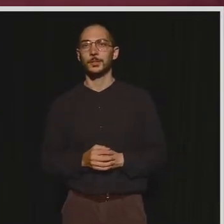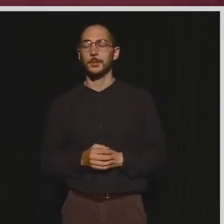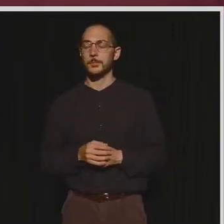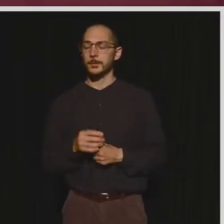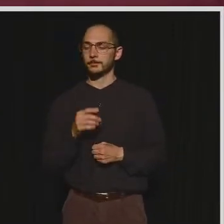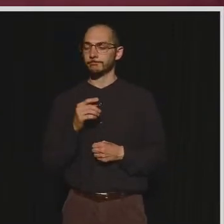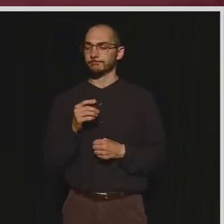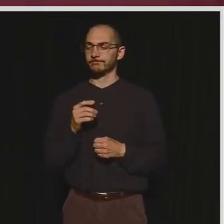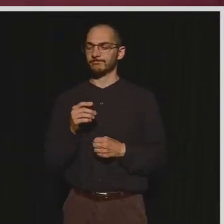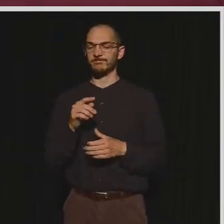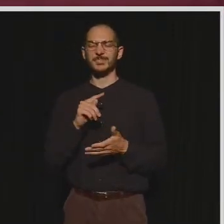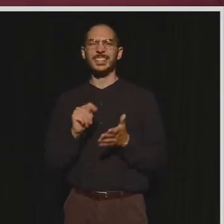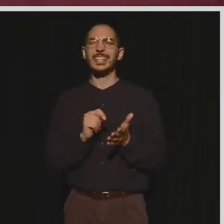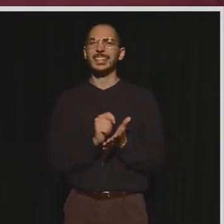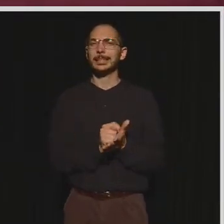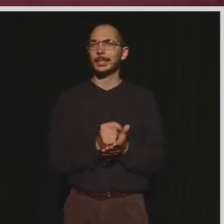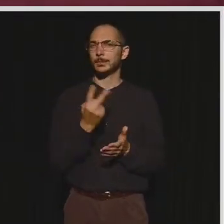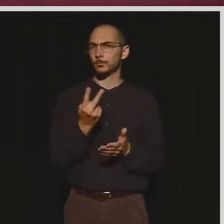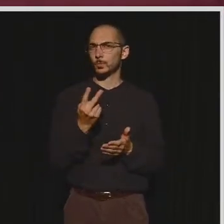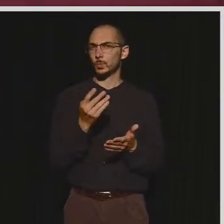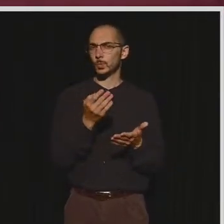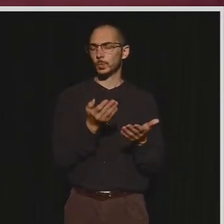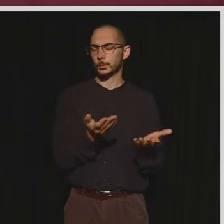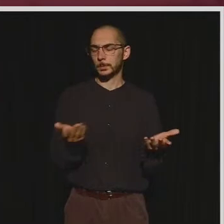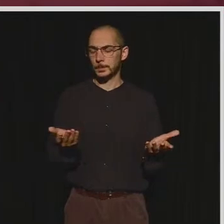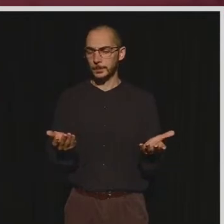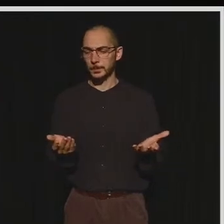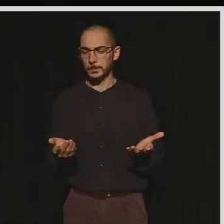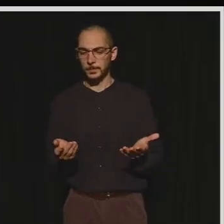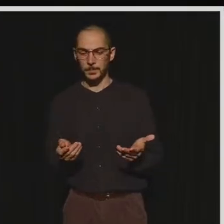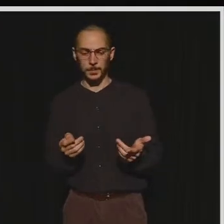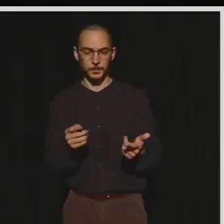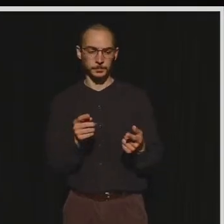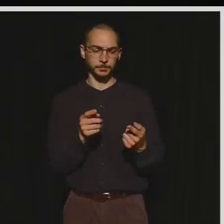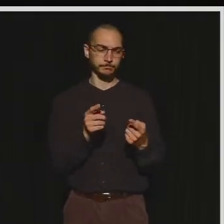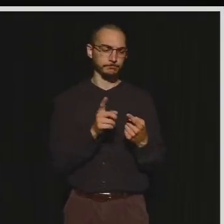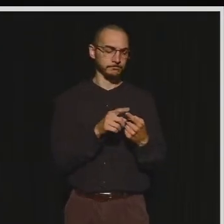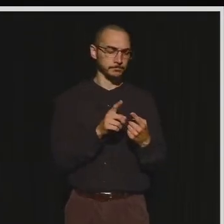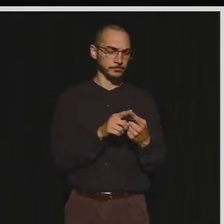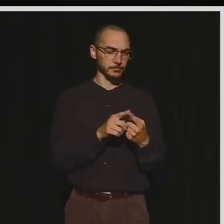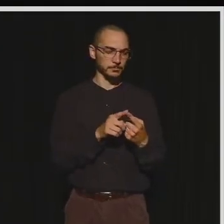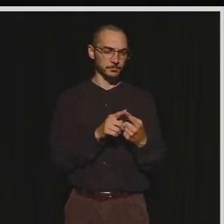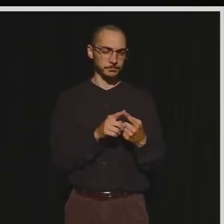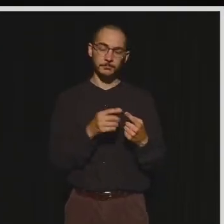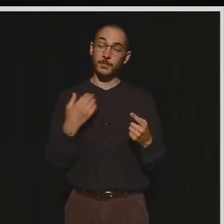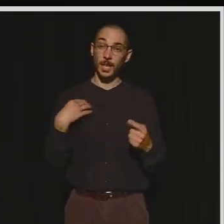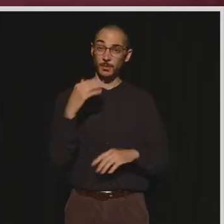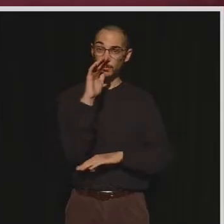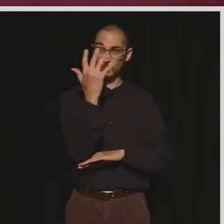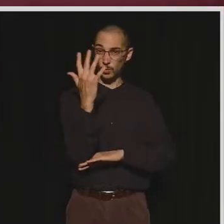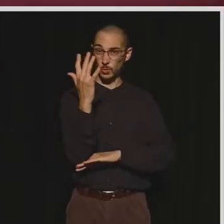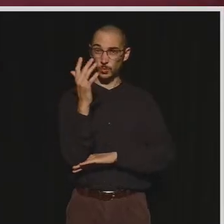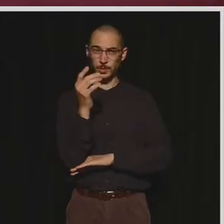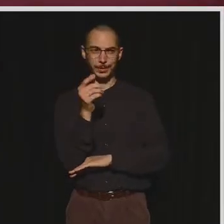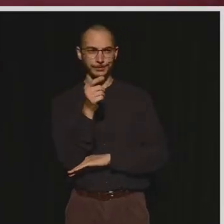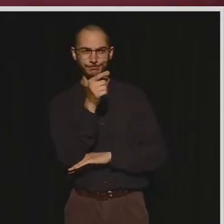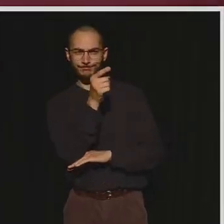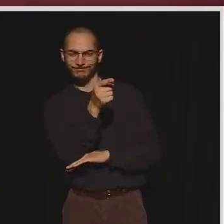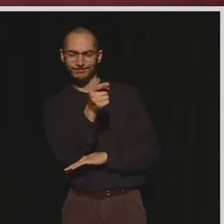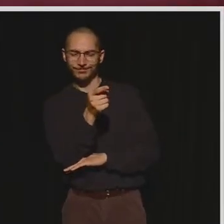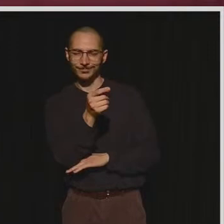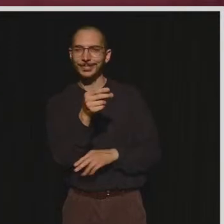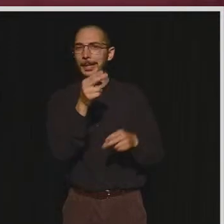tree towards the end of the parade route that we called Dyke Tree. And we would, at the end of the